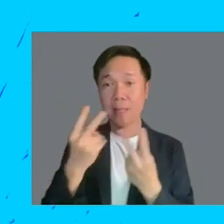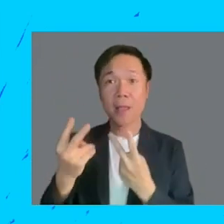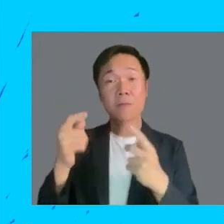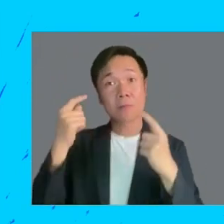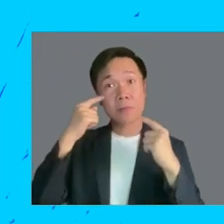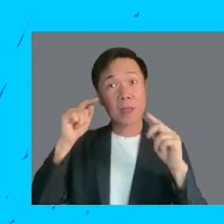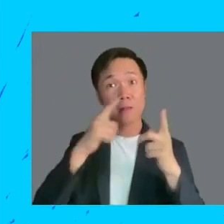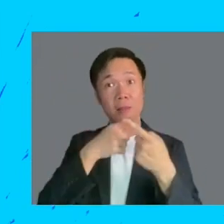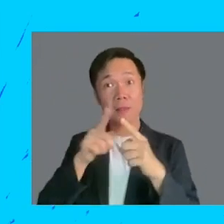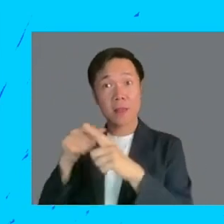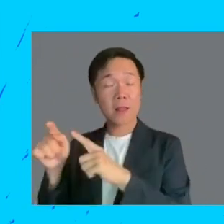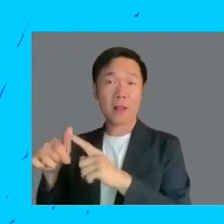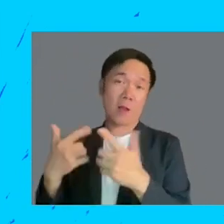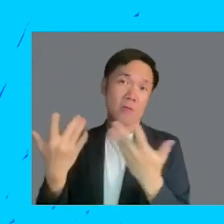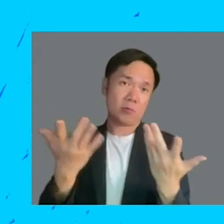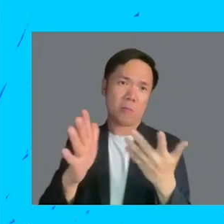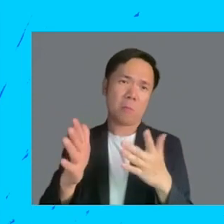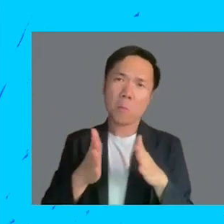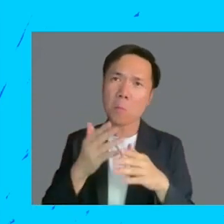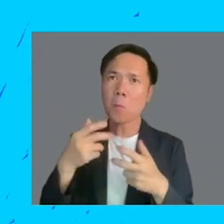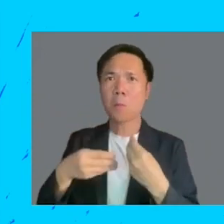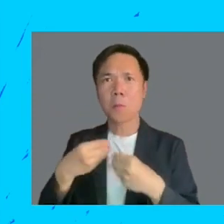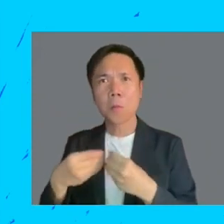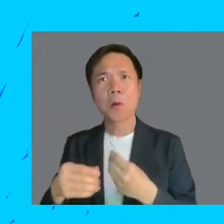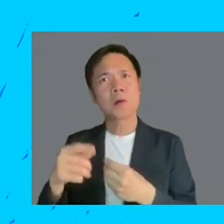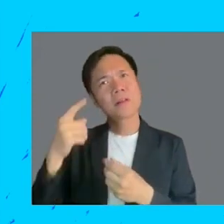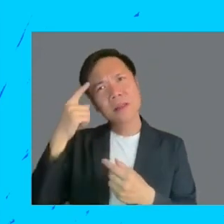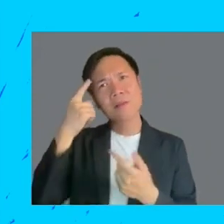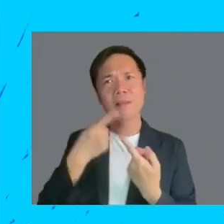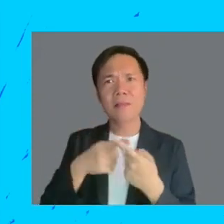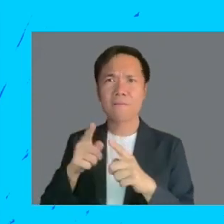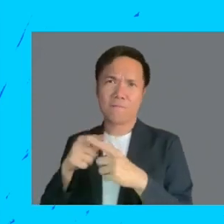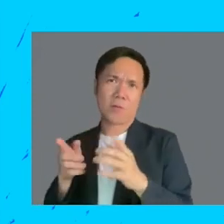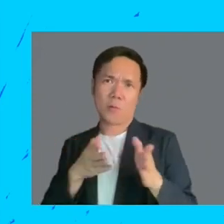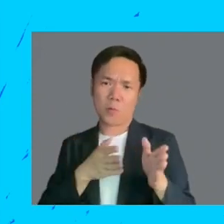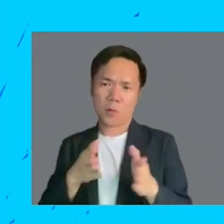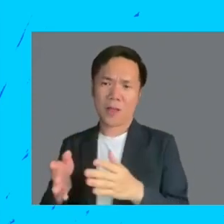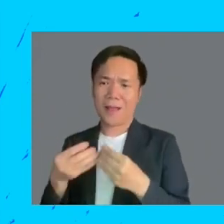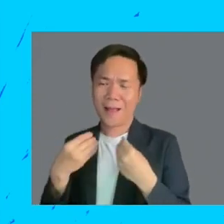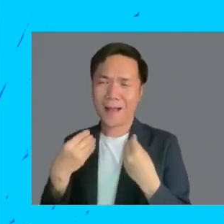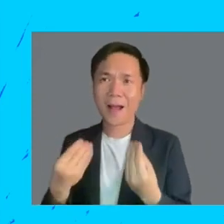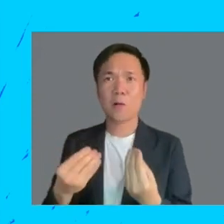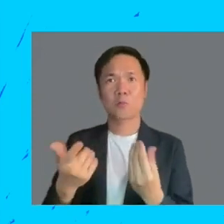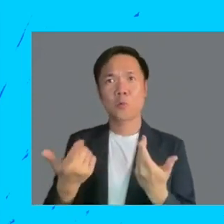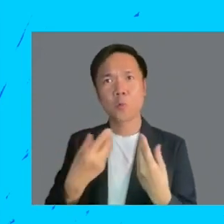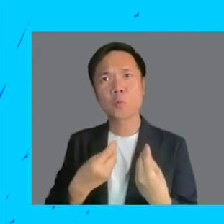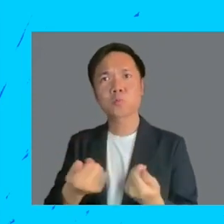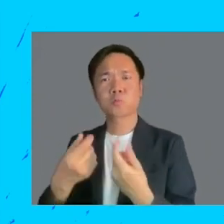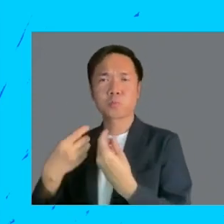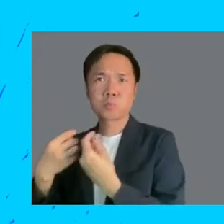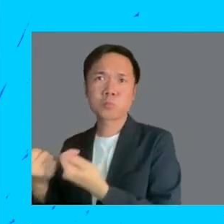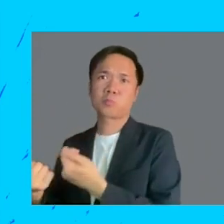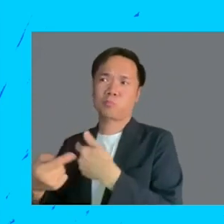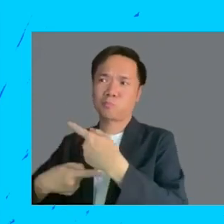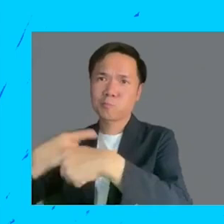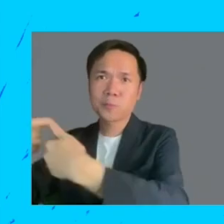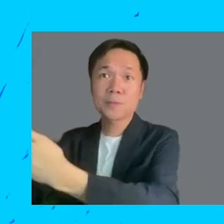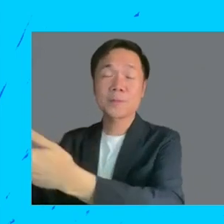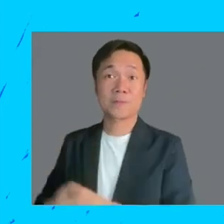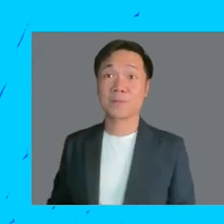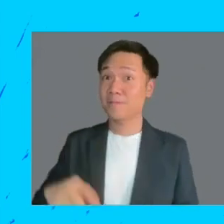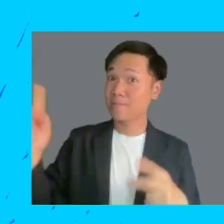highlighting adolescents' concerns, innovative solutions, and ongoing challenges. In the second part, we'll be joined